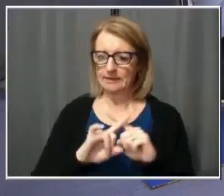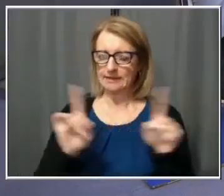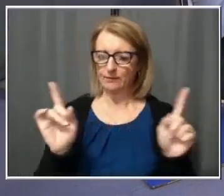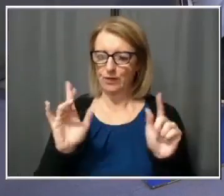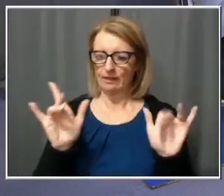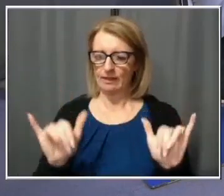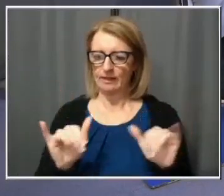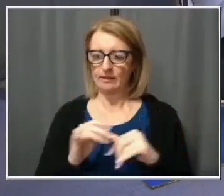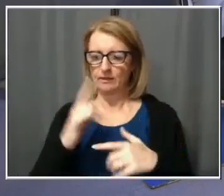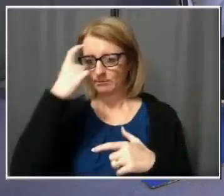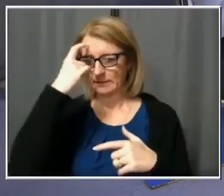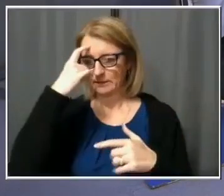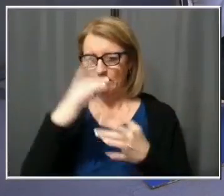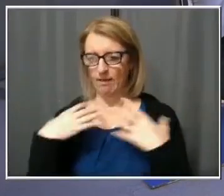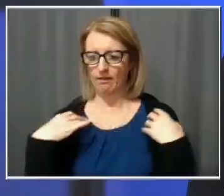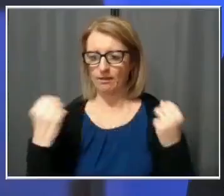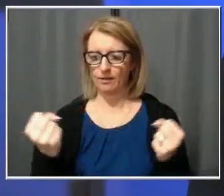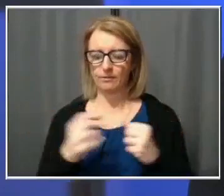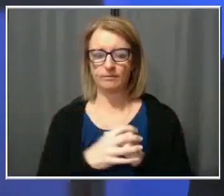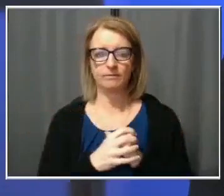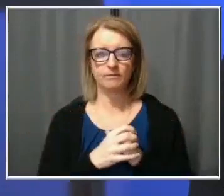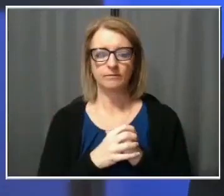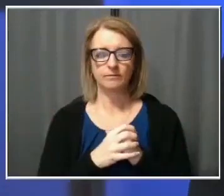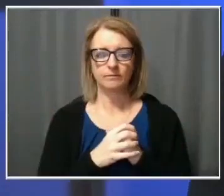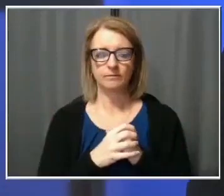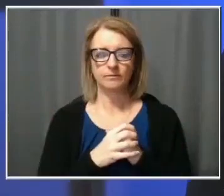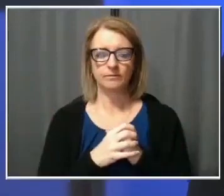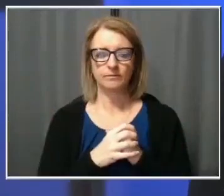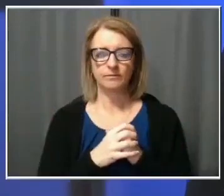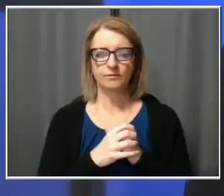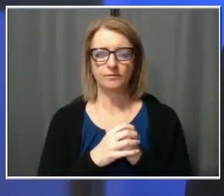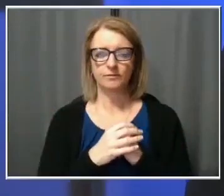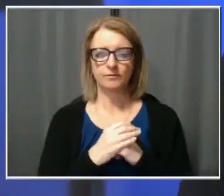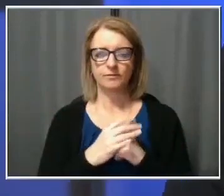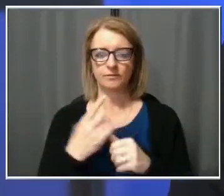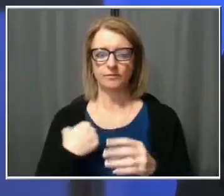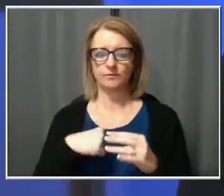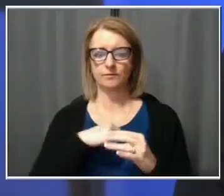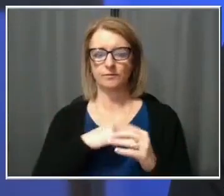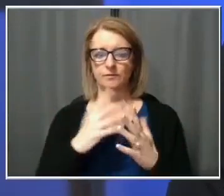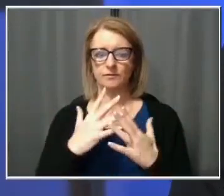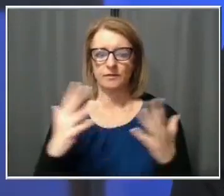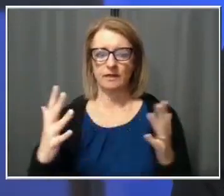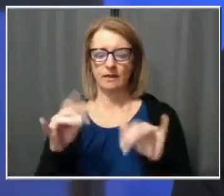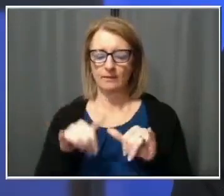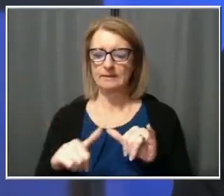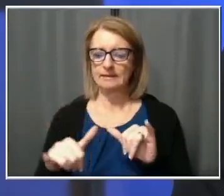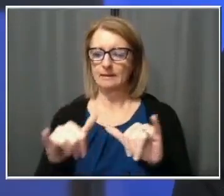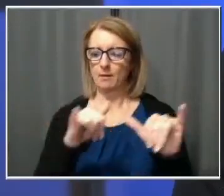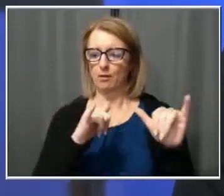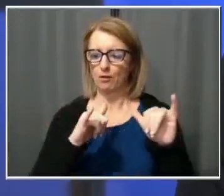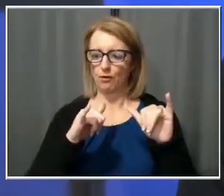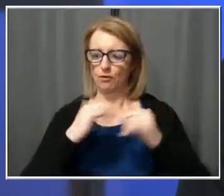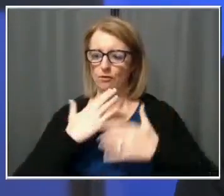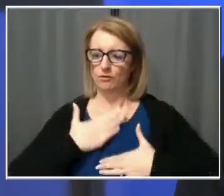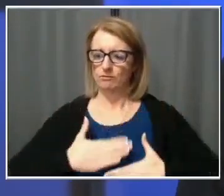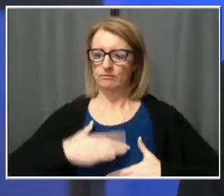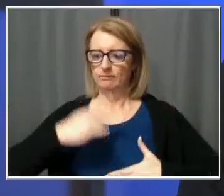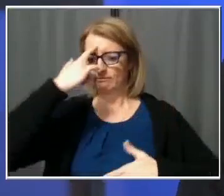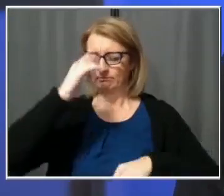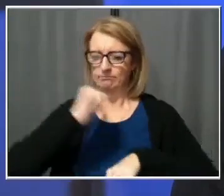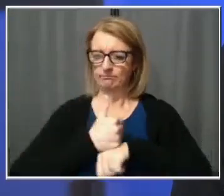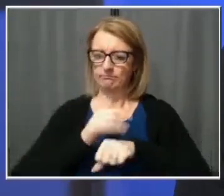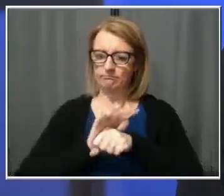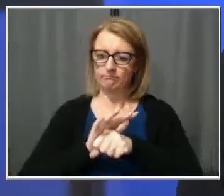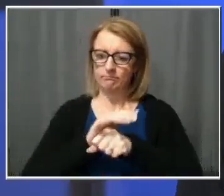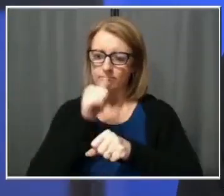mental side? Well, I think, like I was saying earlier, we have a lot of the similar makeup in our mindsets around pushing through